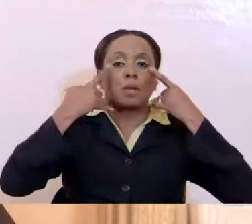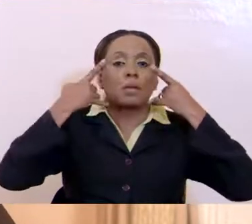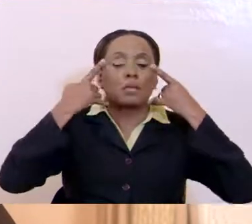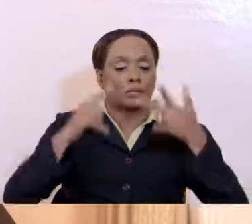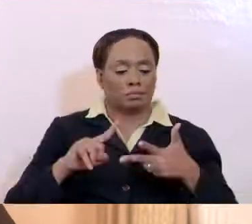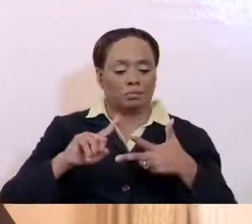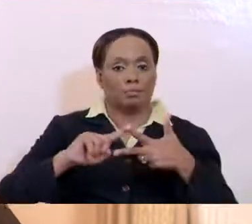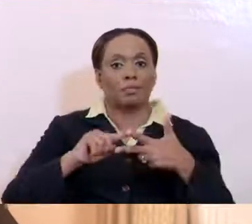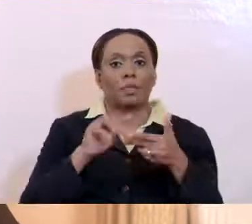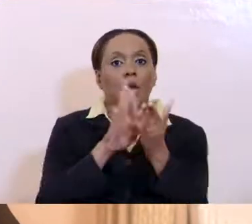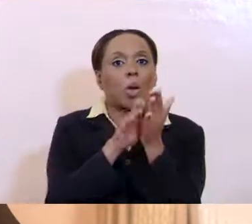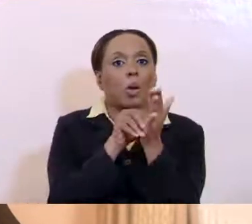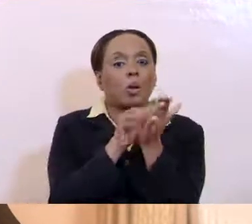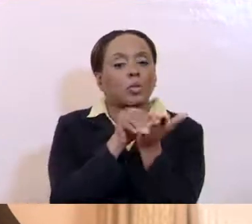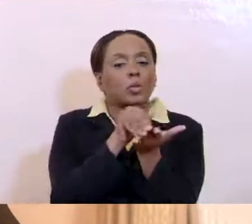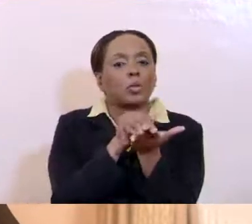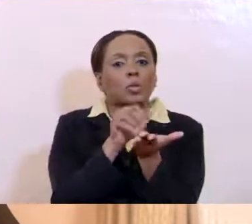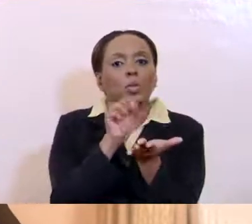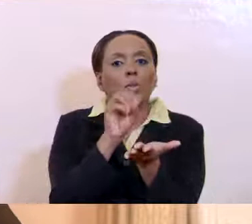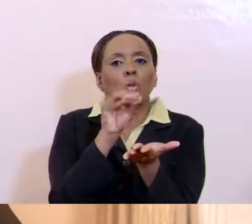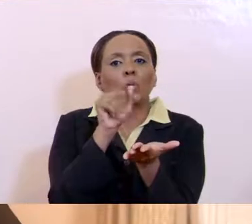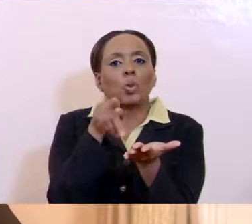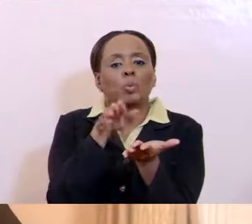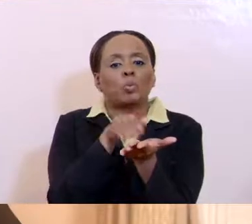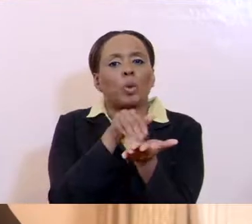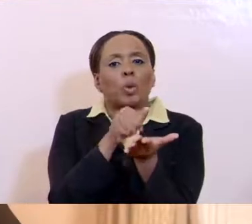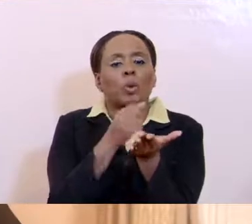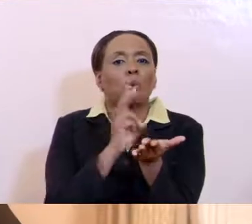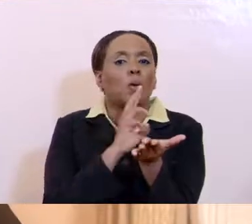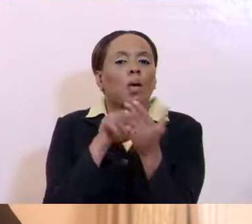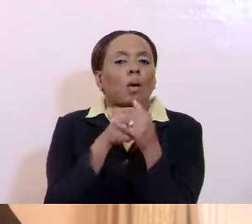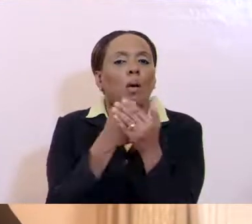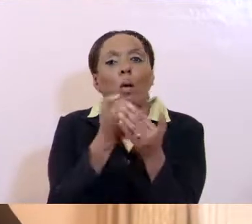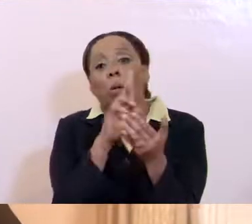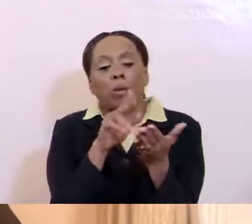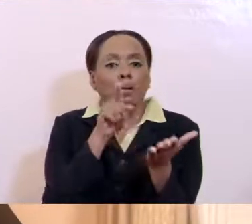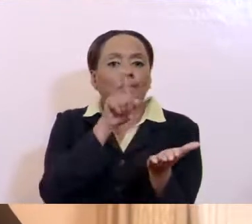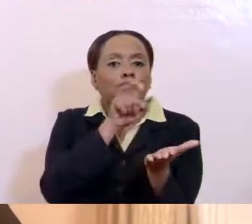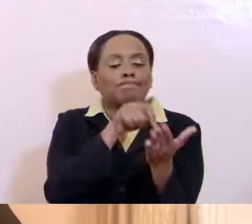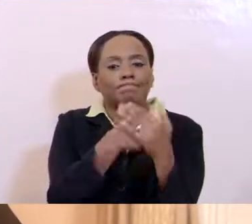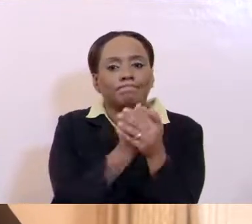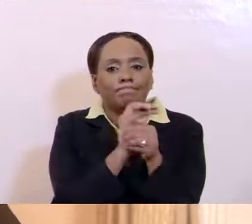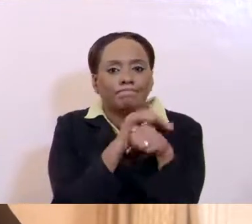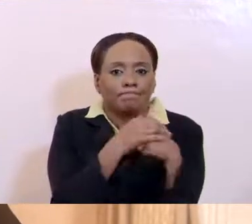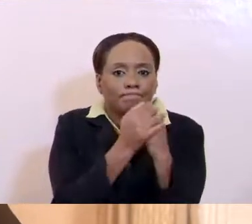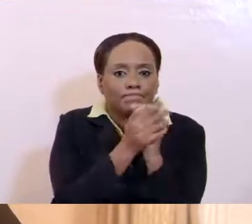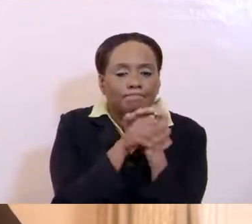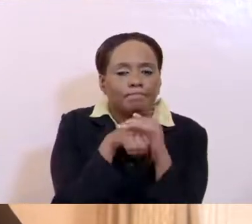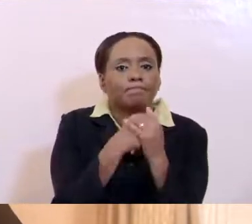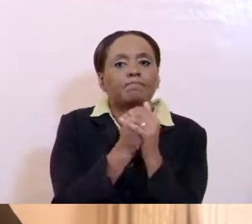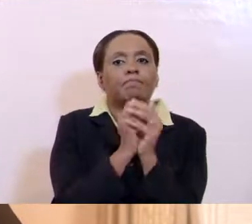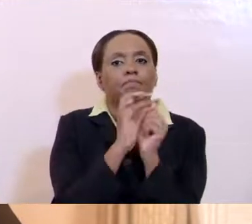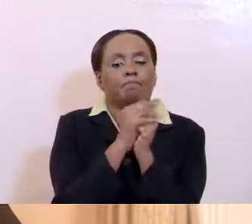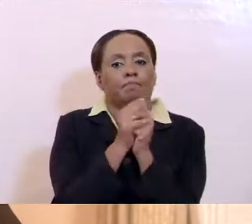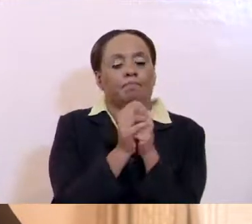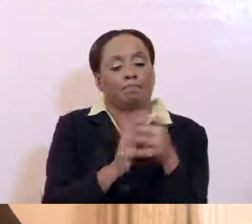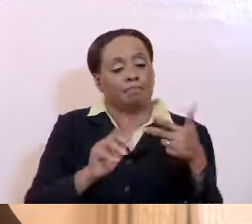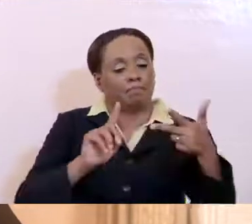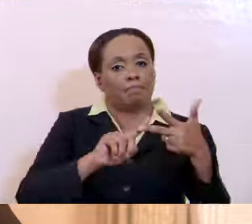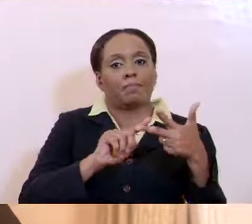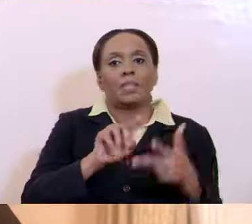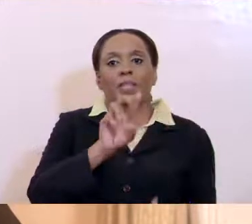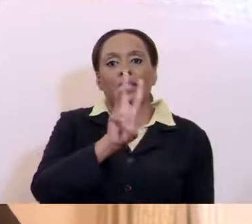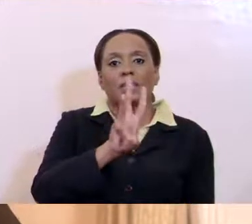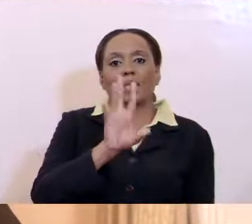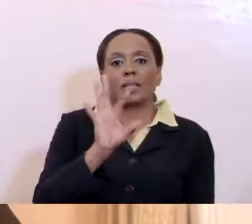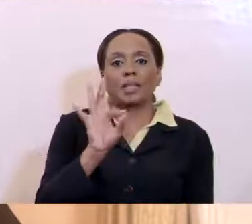hands frequently with soap and water, and when you don't have soap and water, use sanitizer. Stay 6